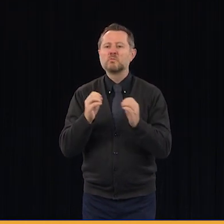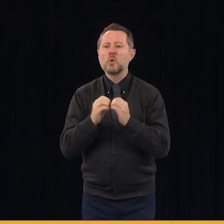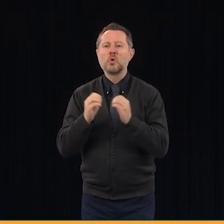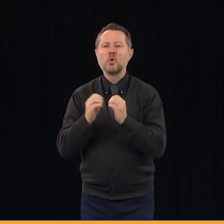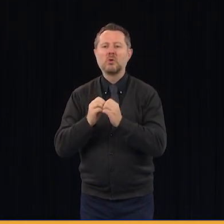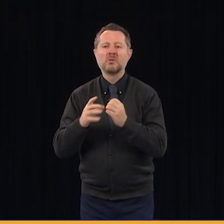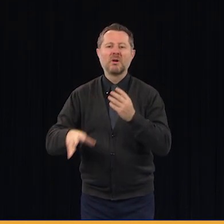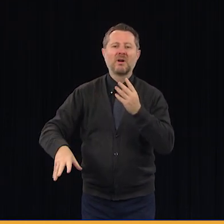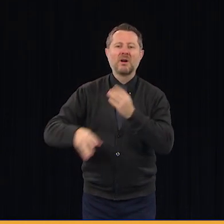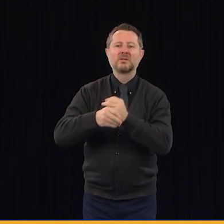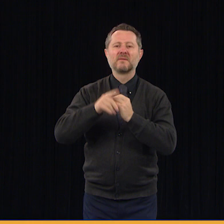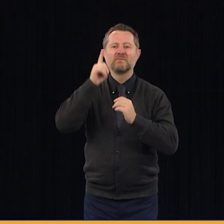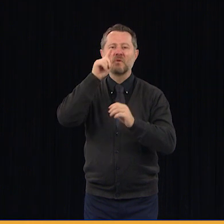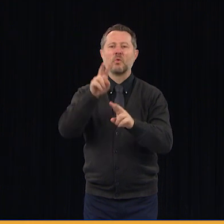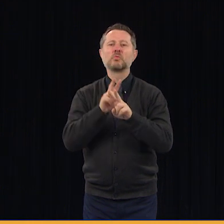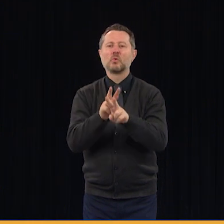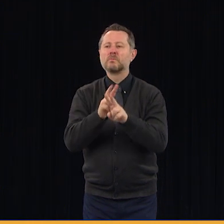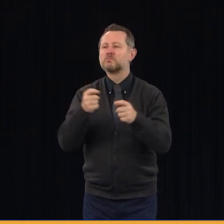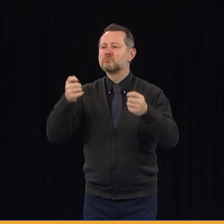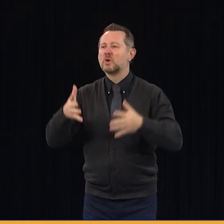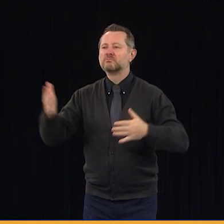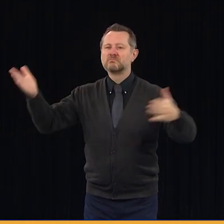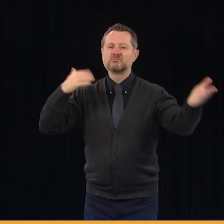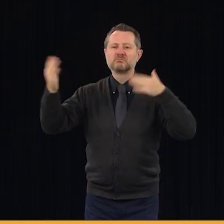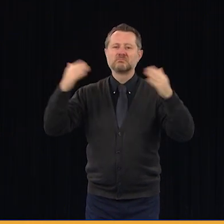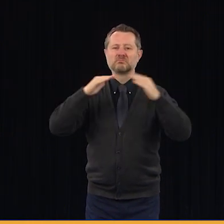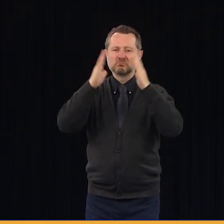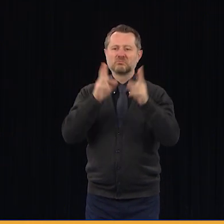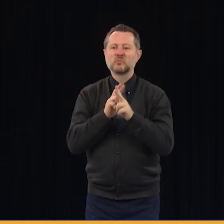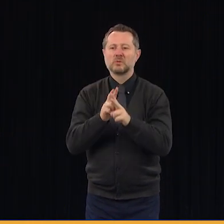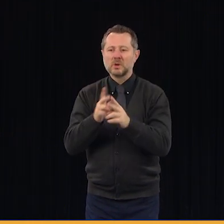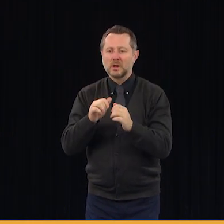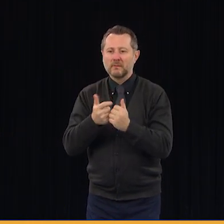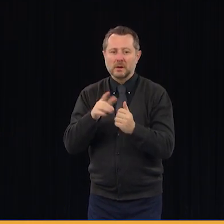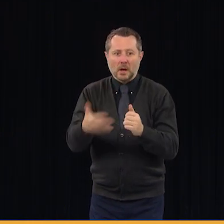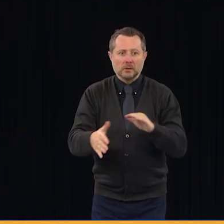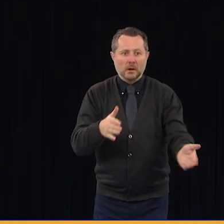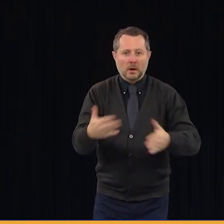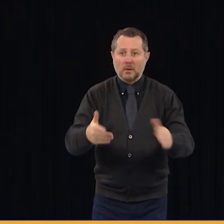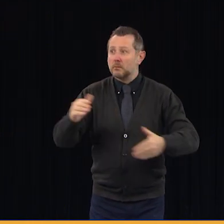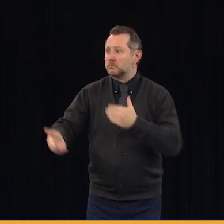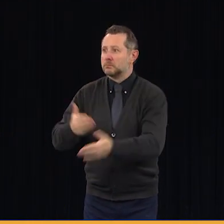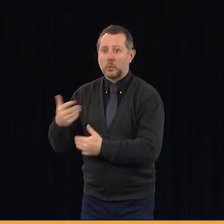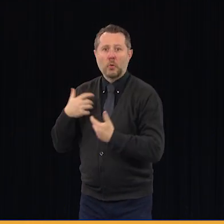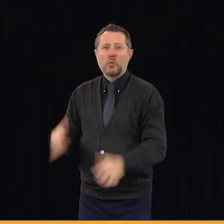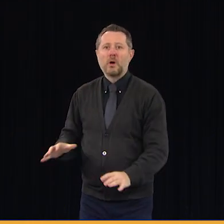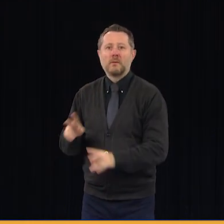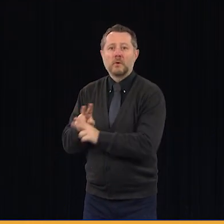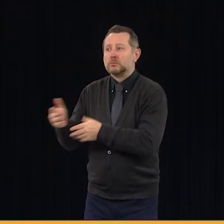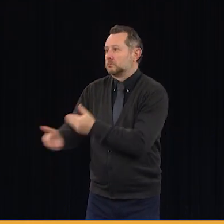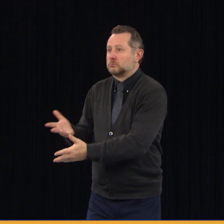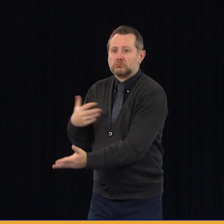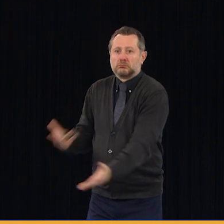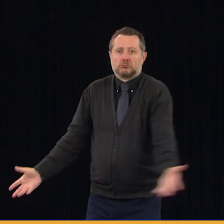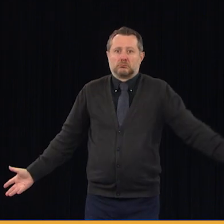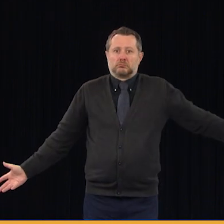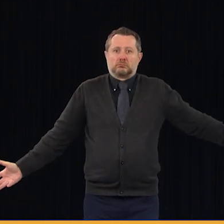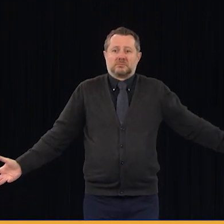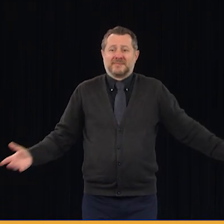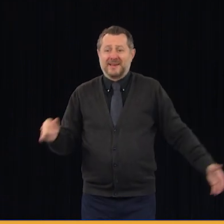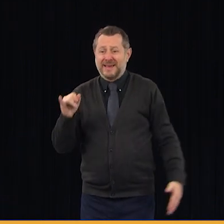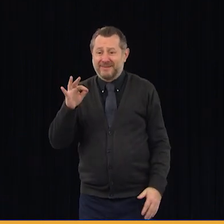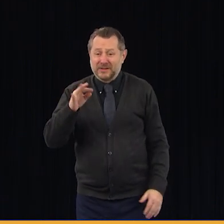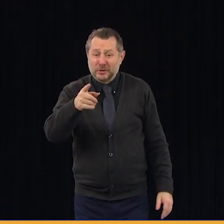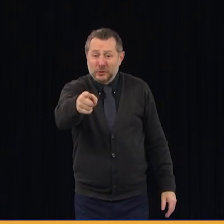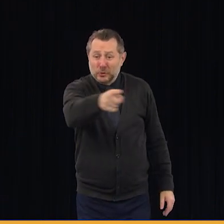with the number of people who have passed. If you ever told me that as governor I would